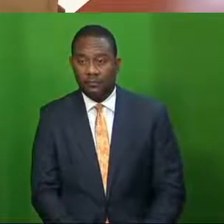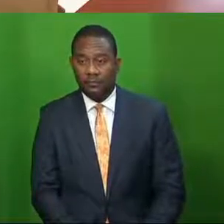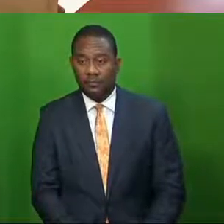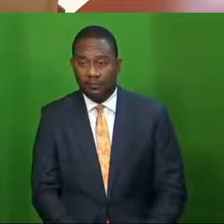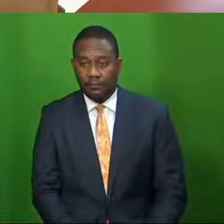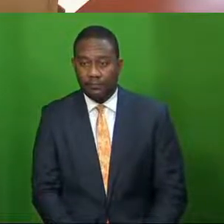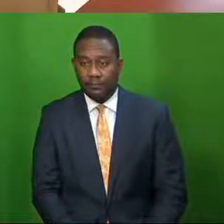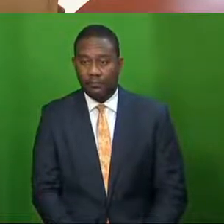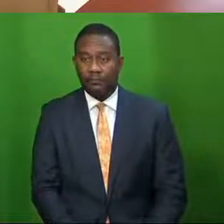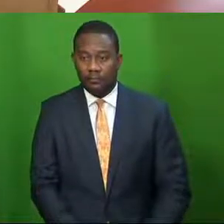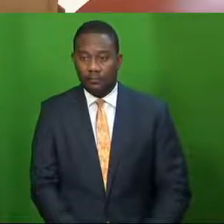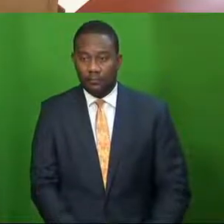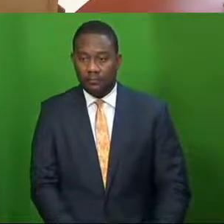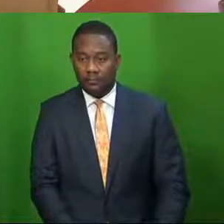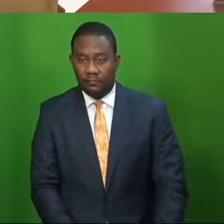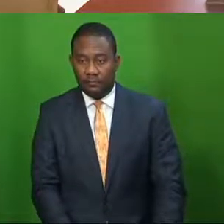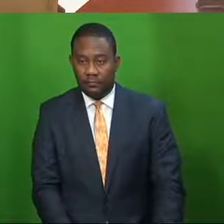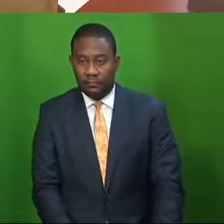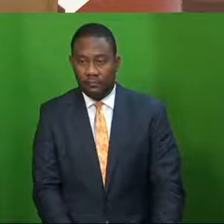And then, Mr. Speaker,